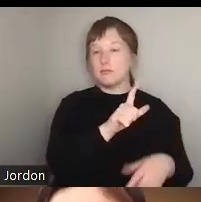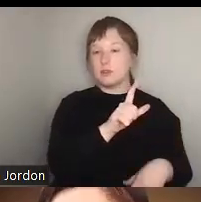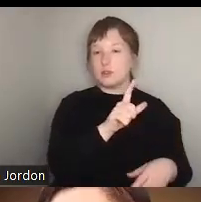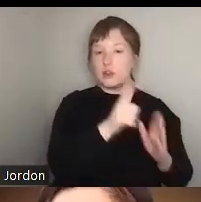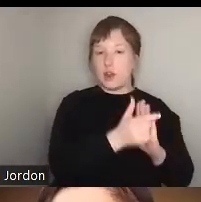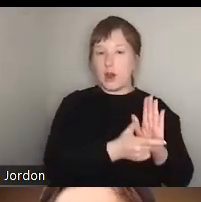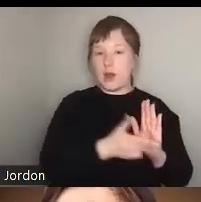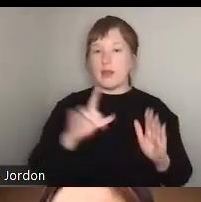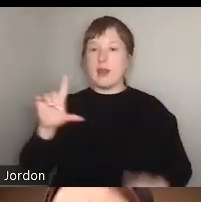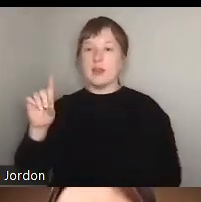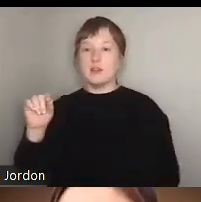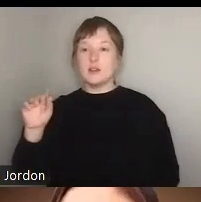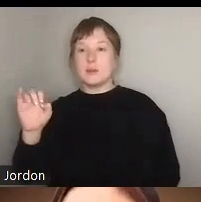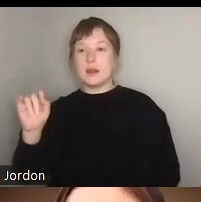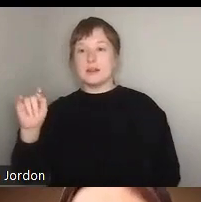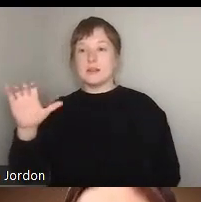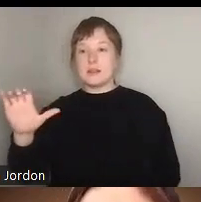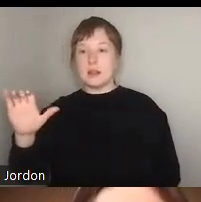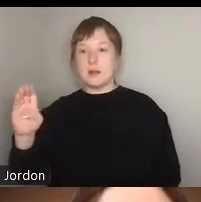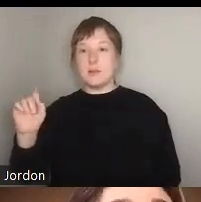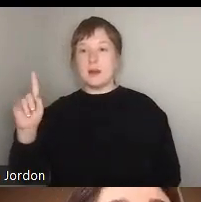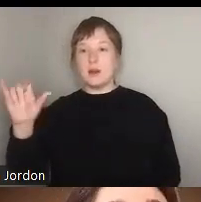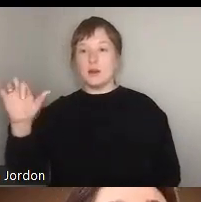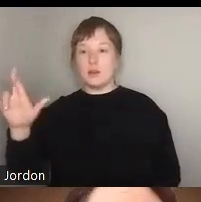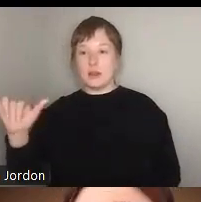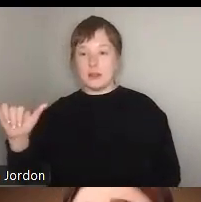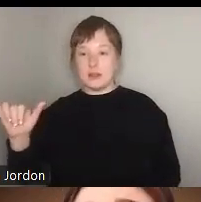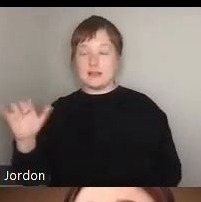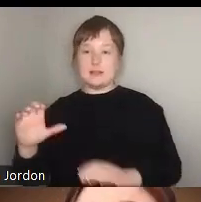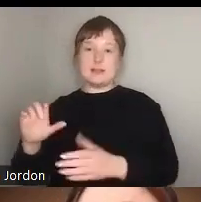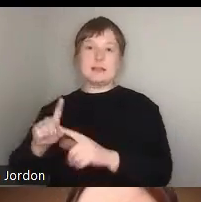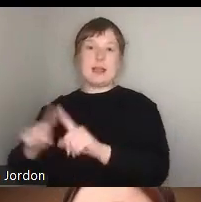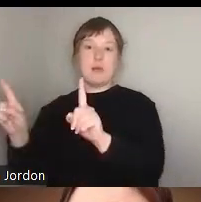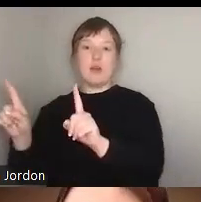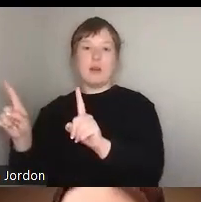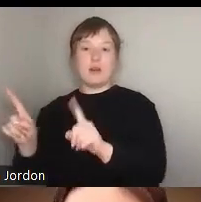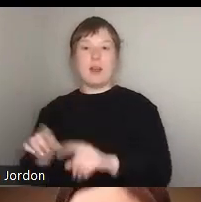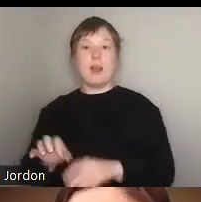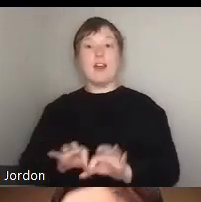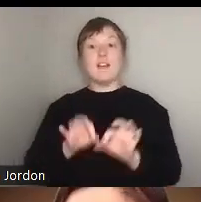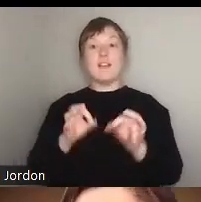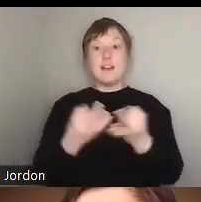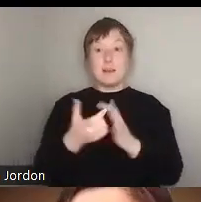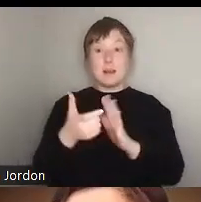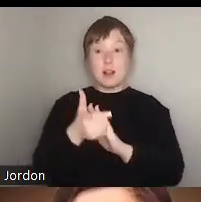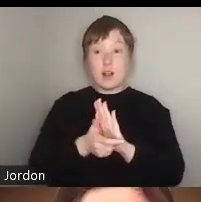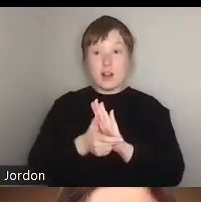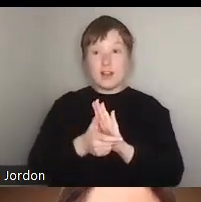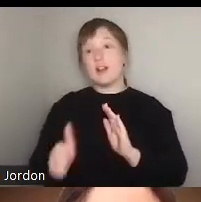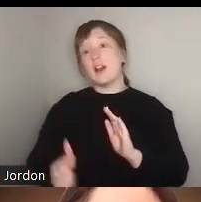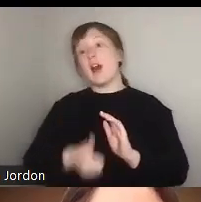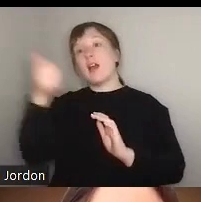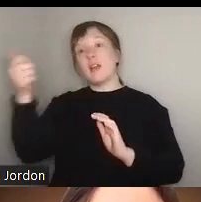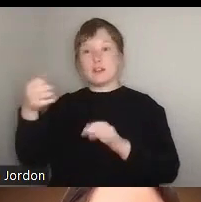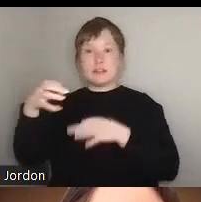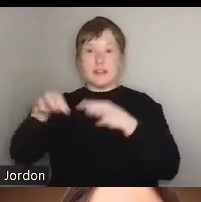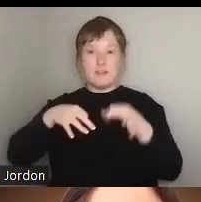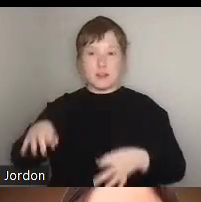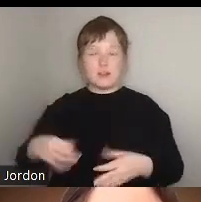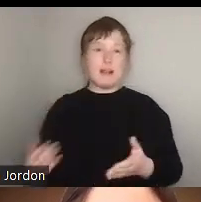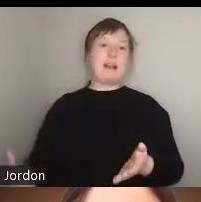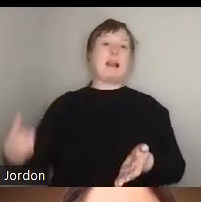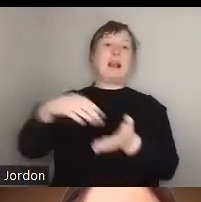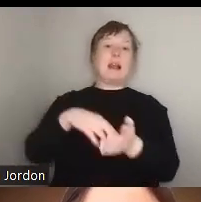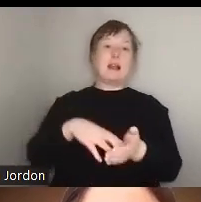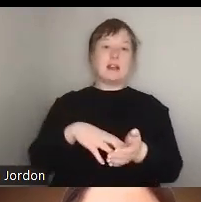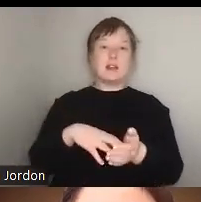is in another section. And then if you go to Indiana family law, there is another sort of definition there as well. And